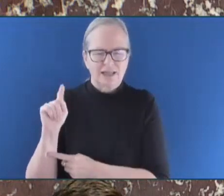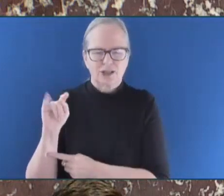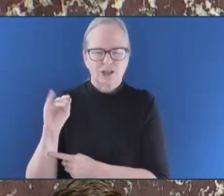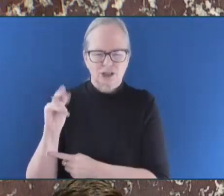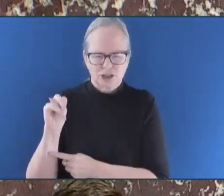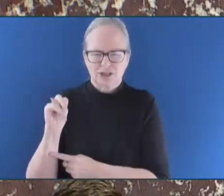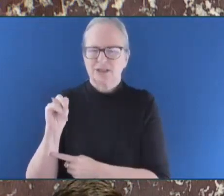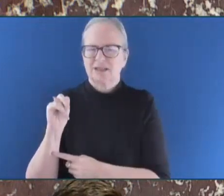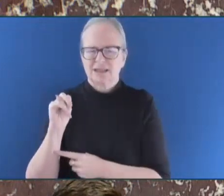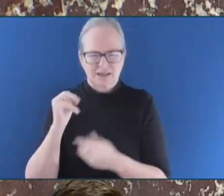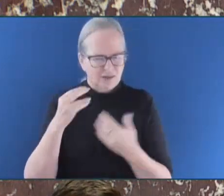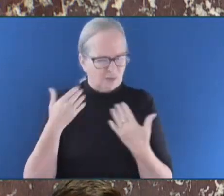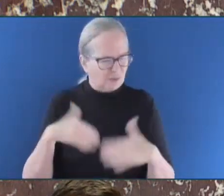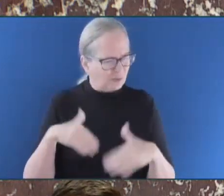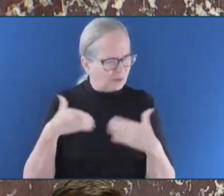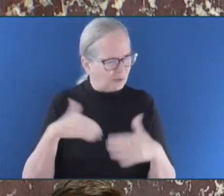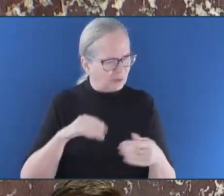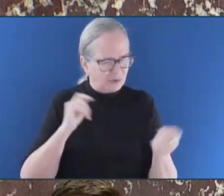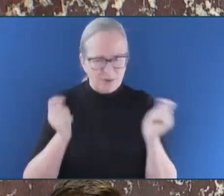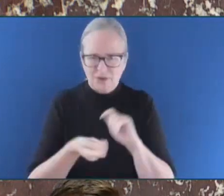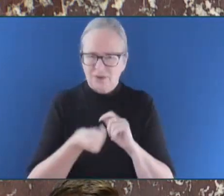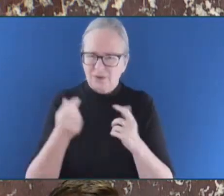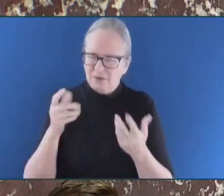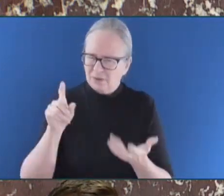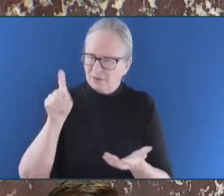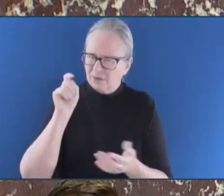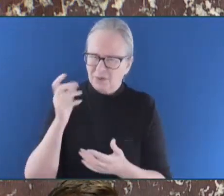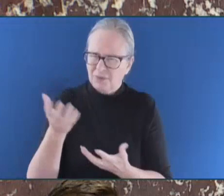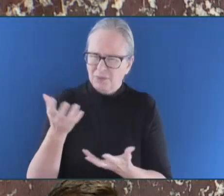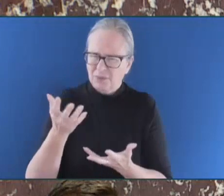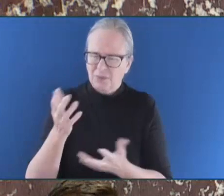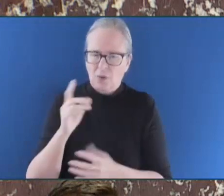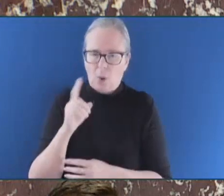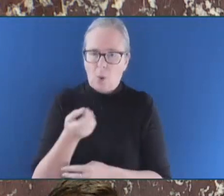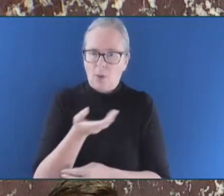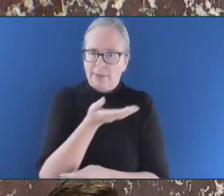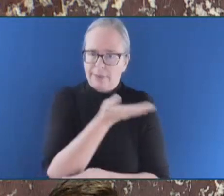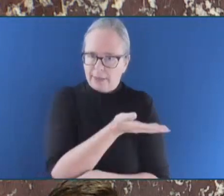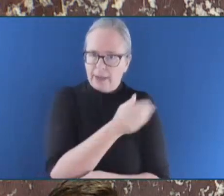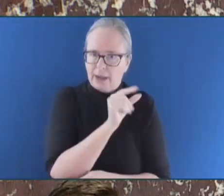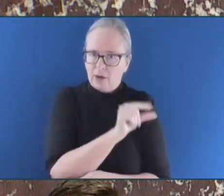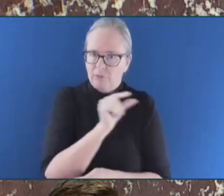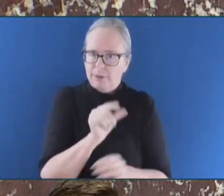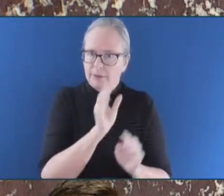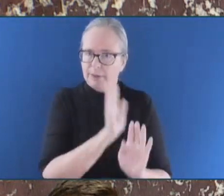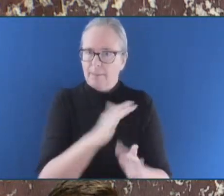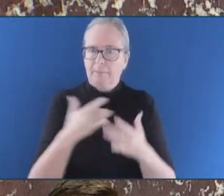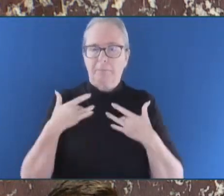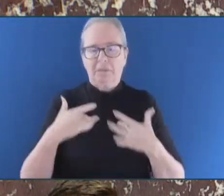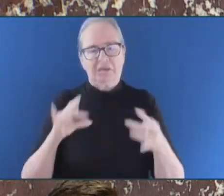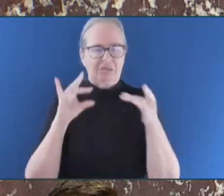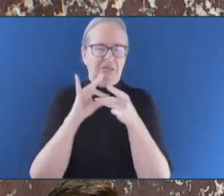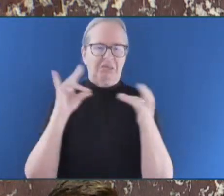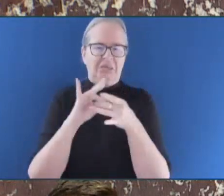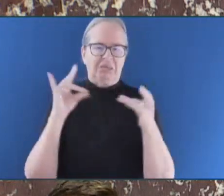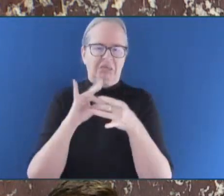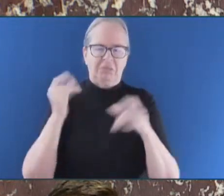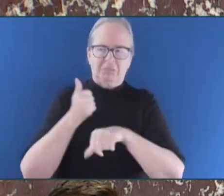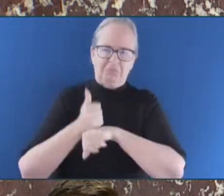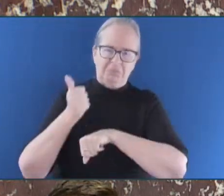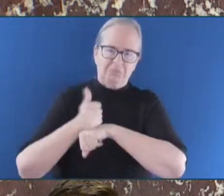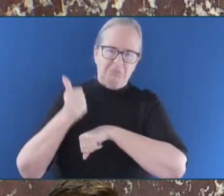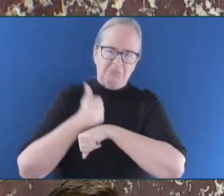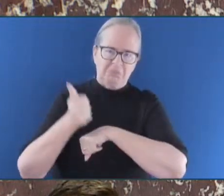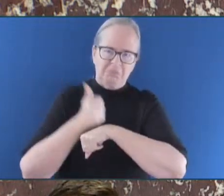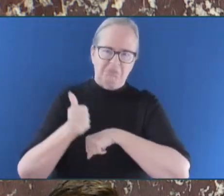Only this government that likes to point fingers at everybody else thinks that inflation is good news, Mr. Speaker. For months after month after month,